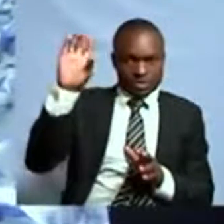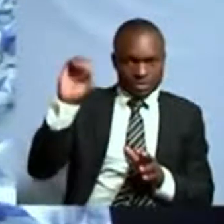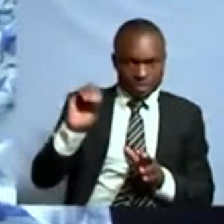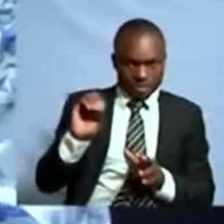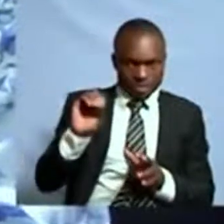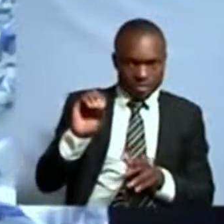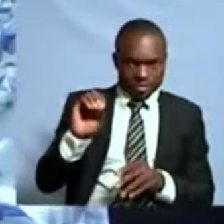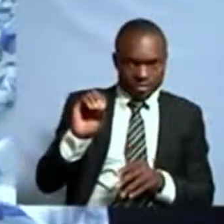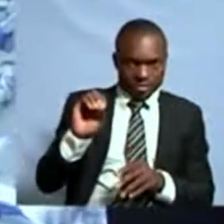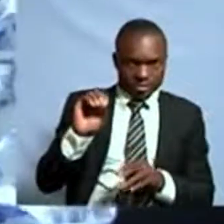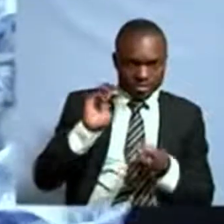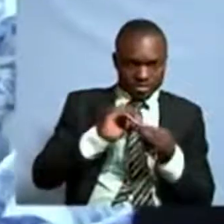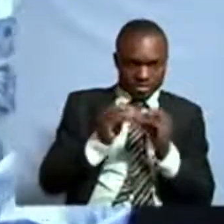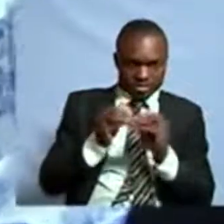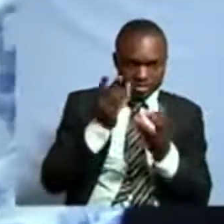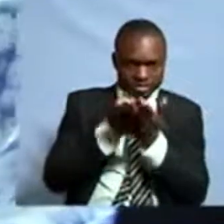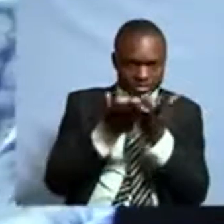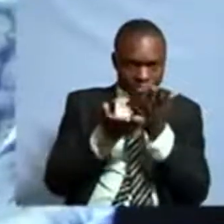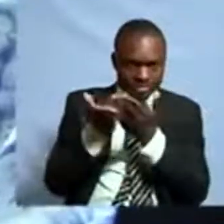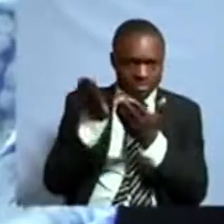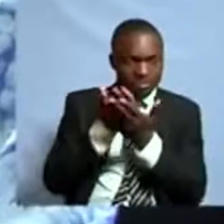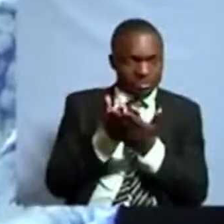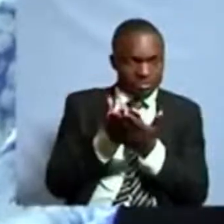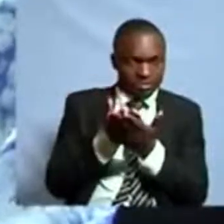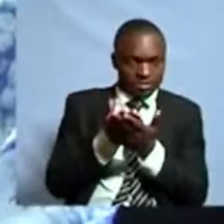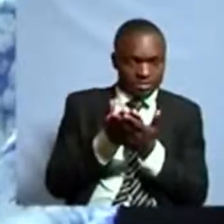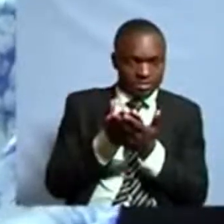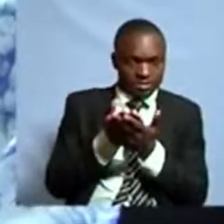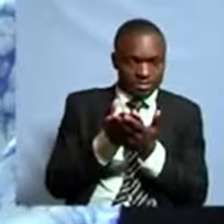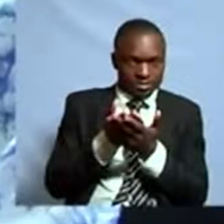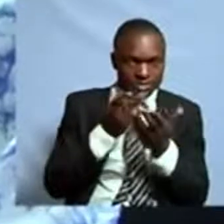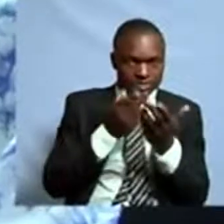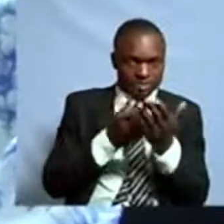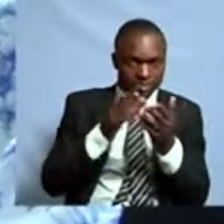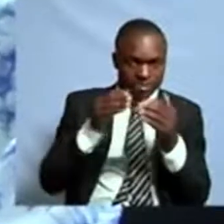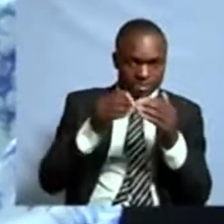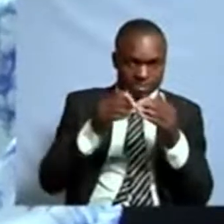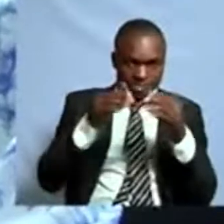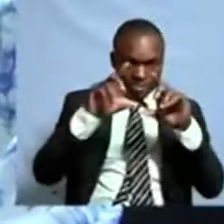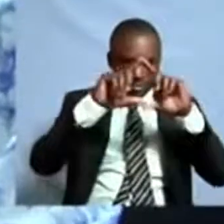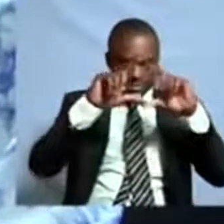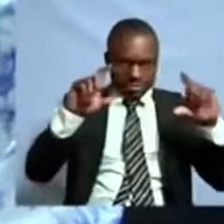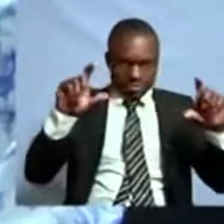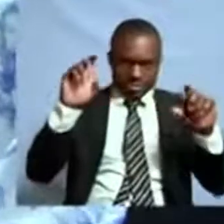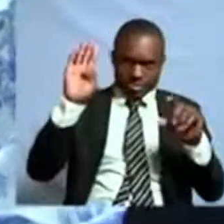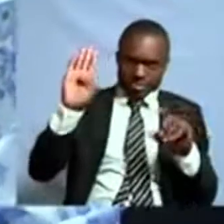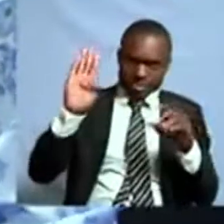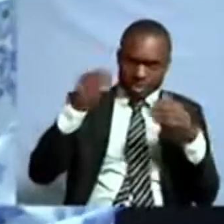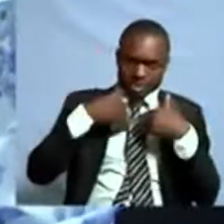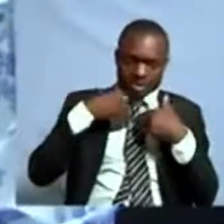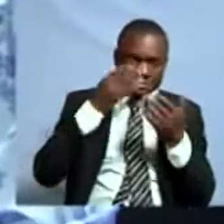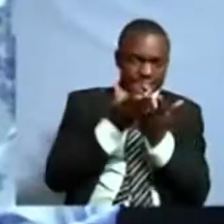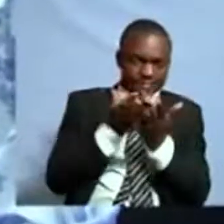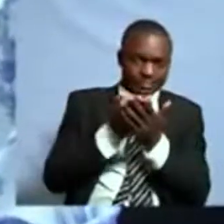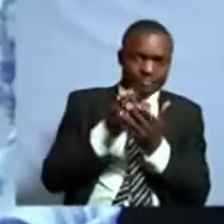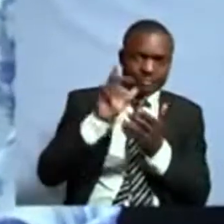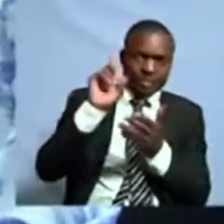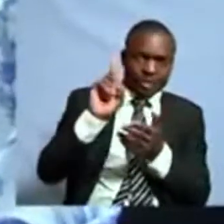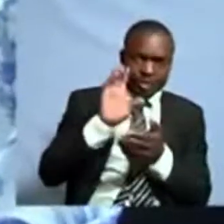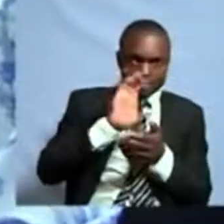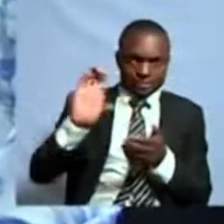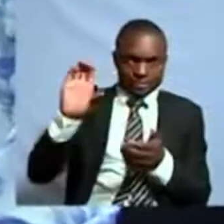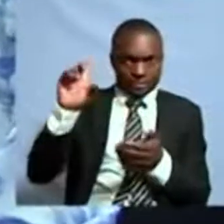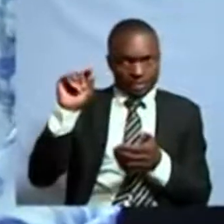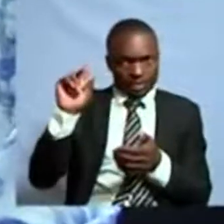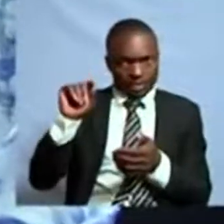express number of contributions. So in relation to paragraph B, we have proposed 120